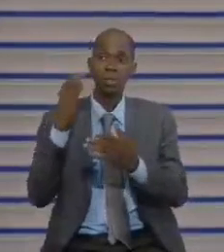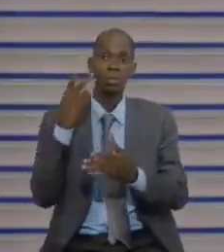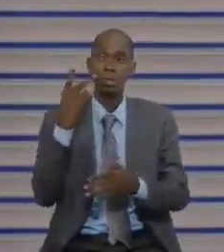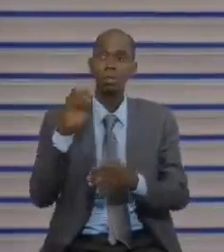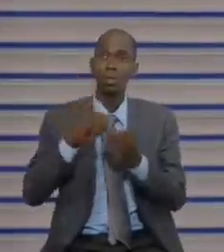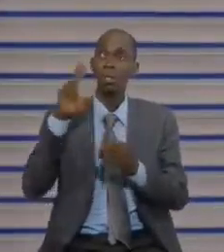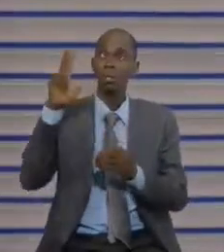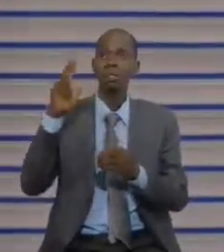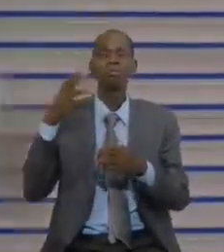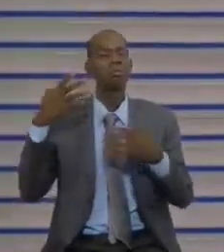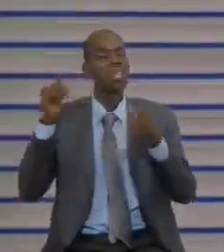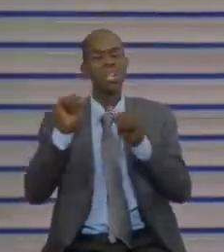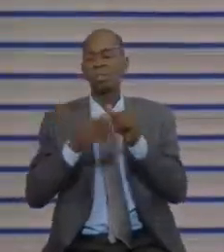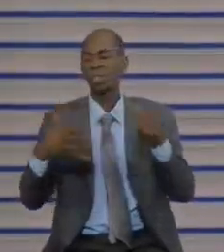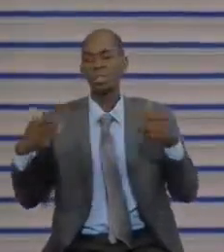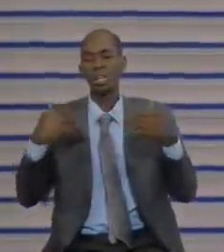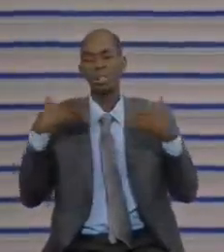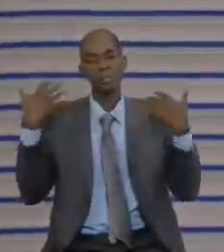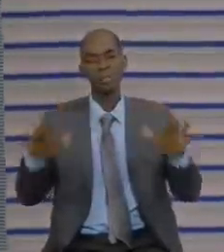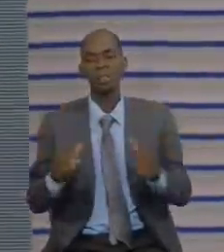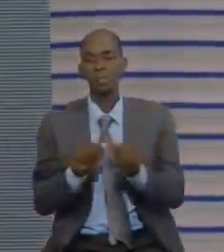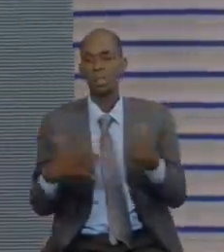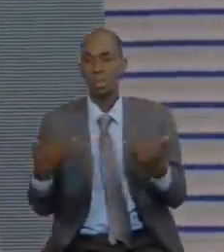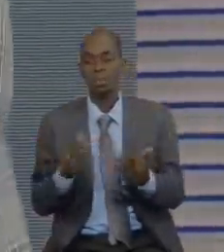that everything becomes possible.